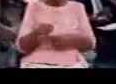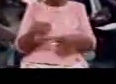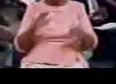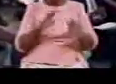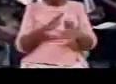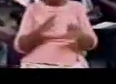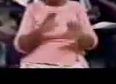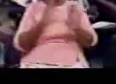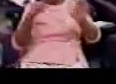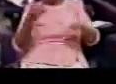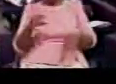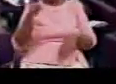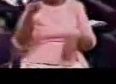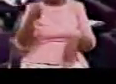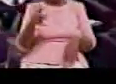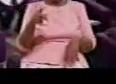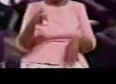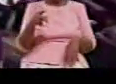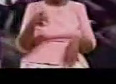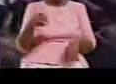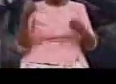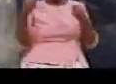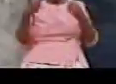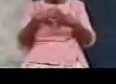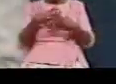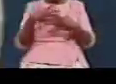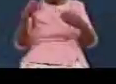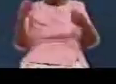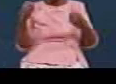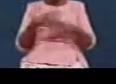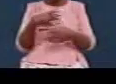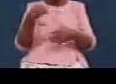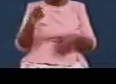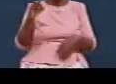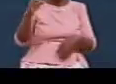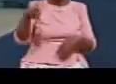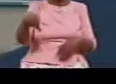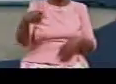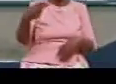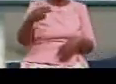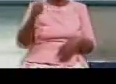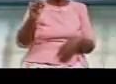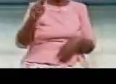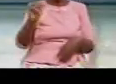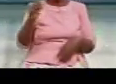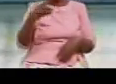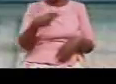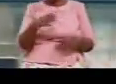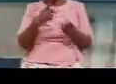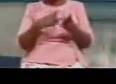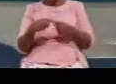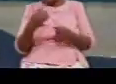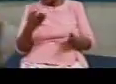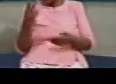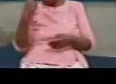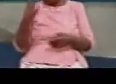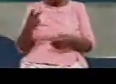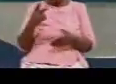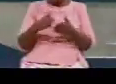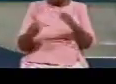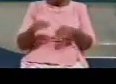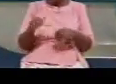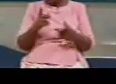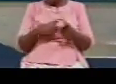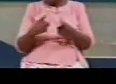He said, okay, you can go eventually. And then after they went and they were going, here was the Red Sea before them. And when